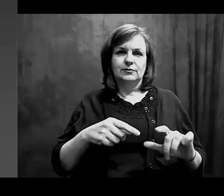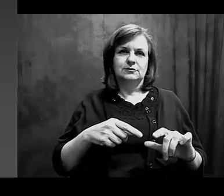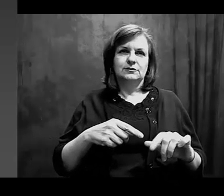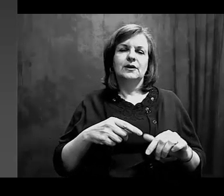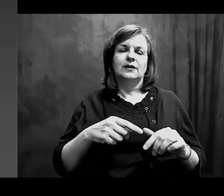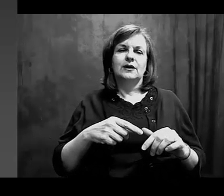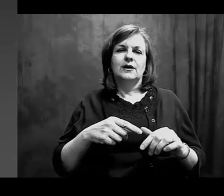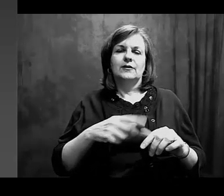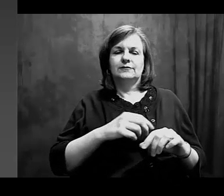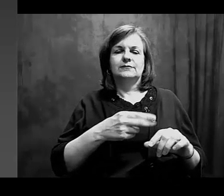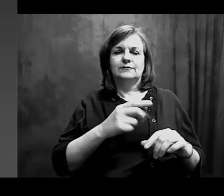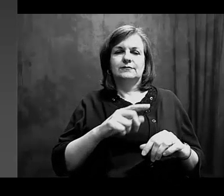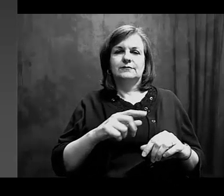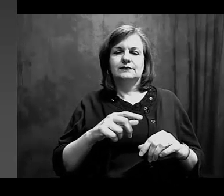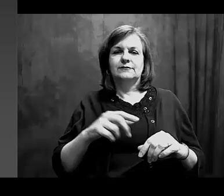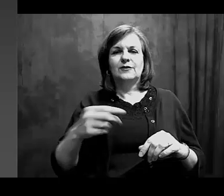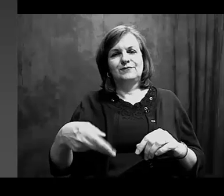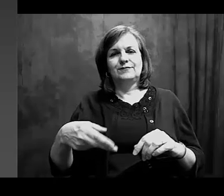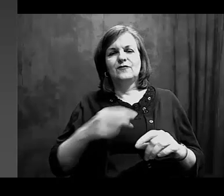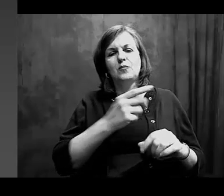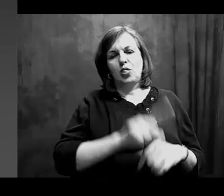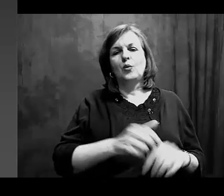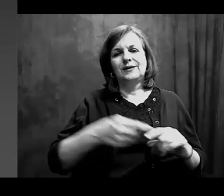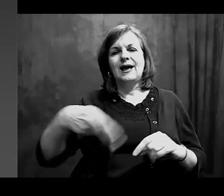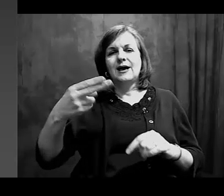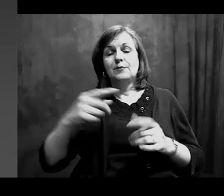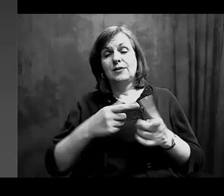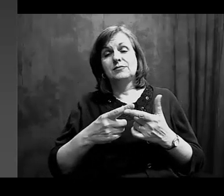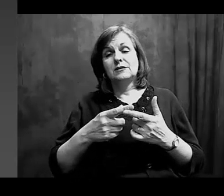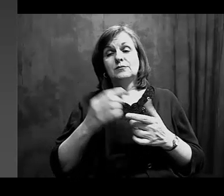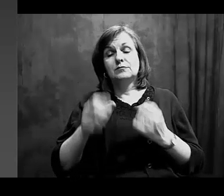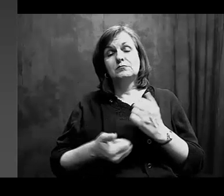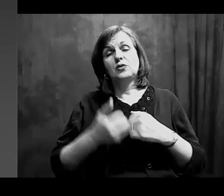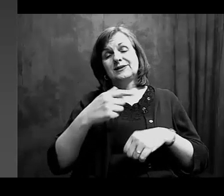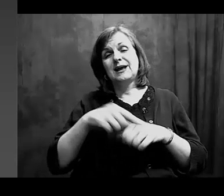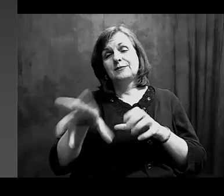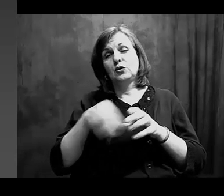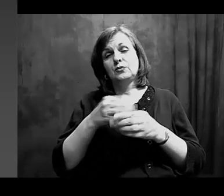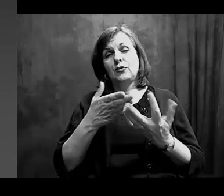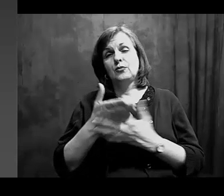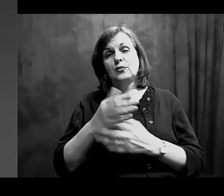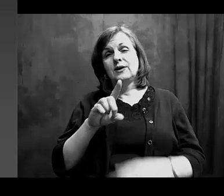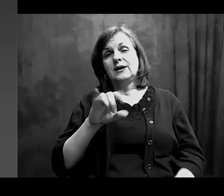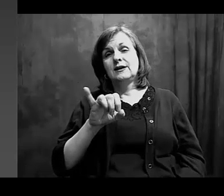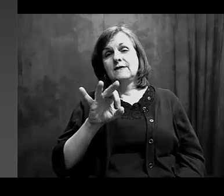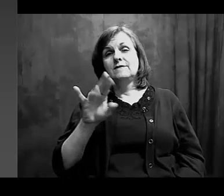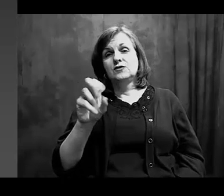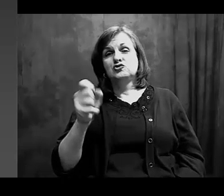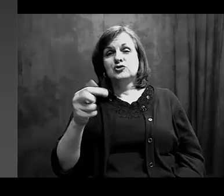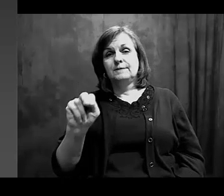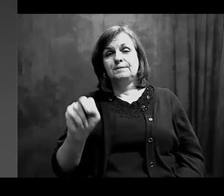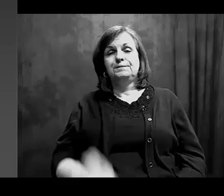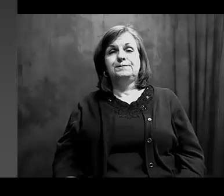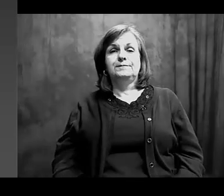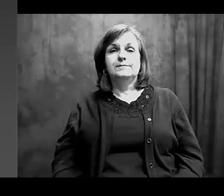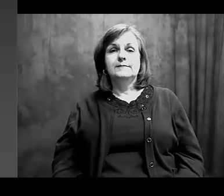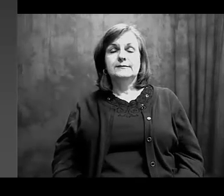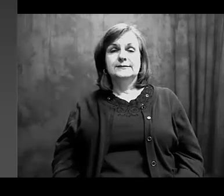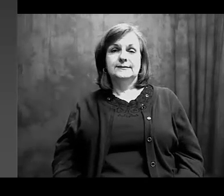happen to your small intestine? It gets shorter. If they contract, those muscles will get shorter. So